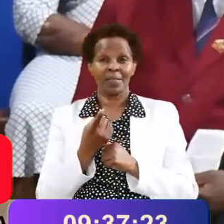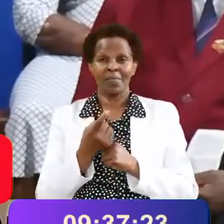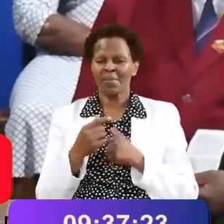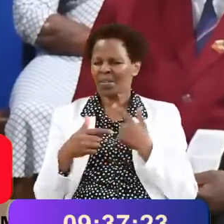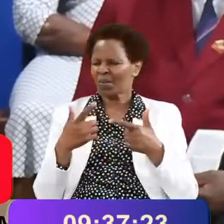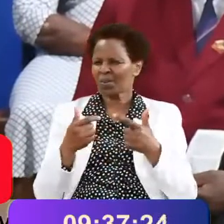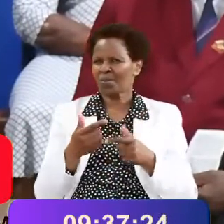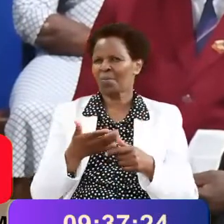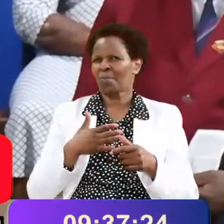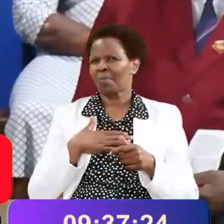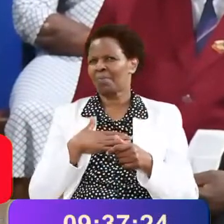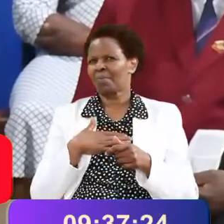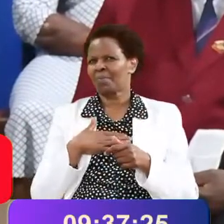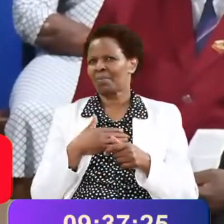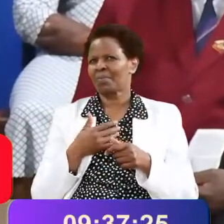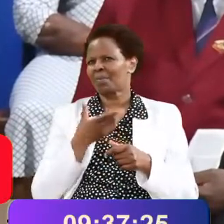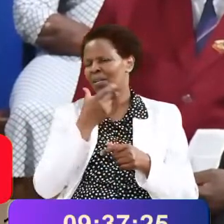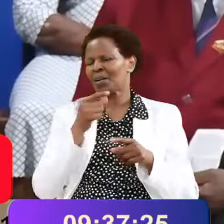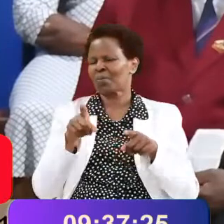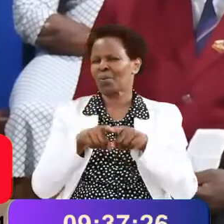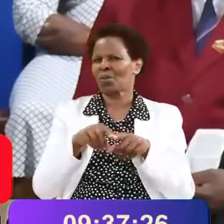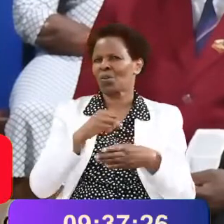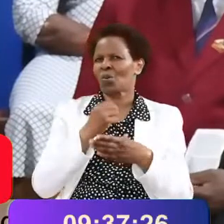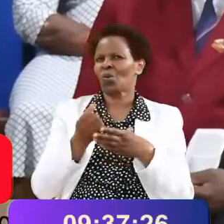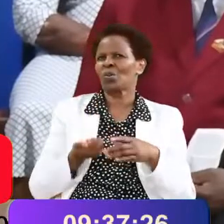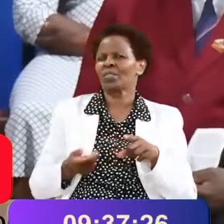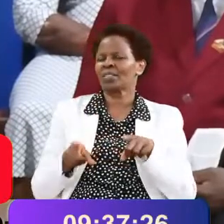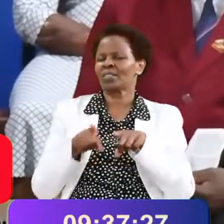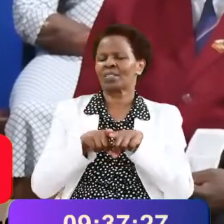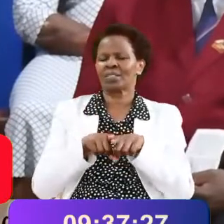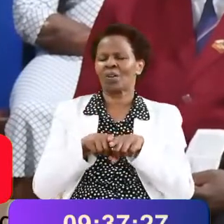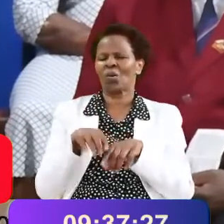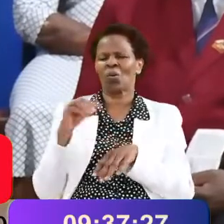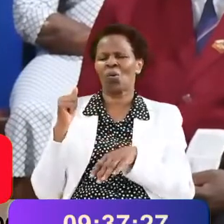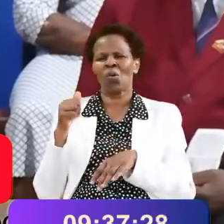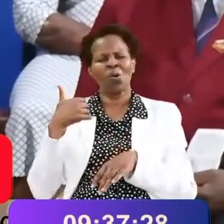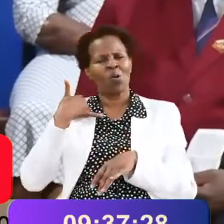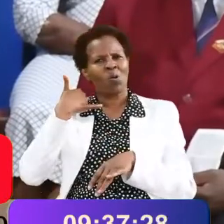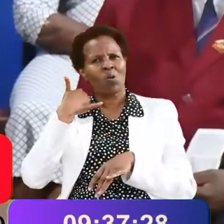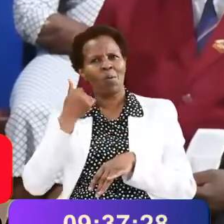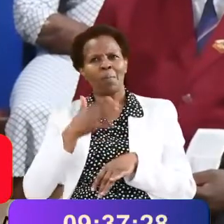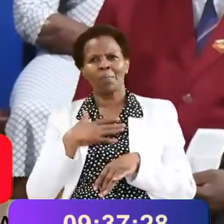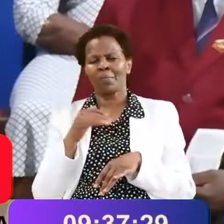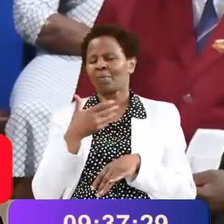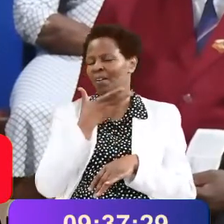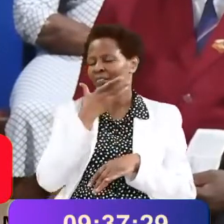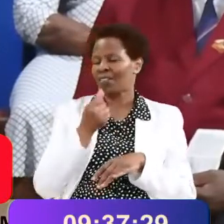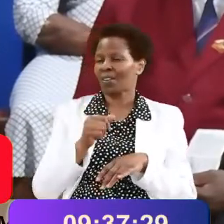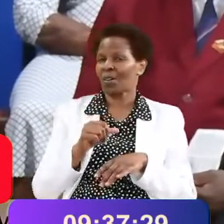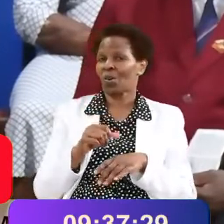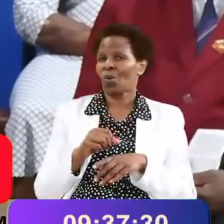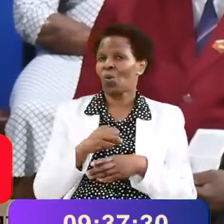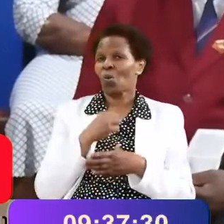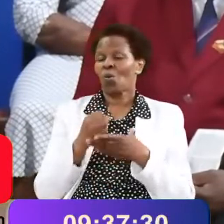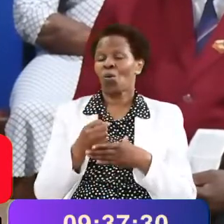brother, I cannot go to my sister, I cannot call my mother, I cannot call my father. No. So, but